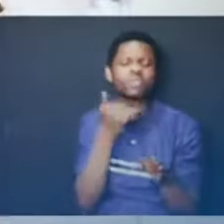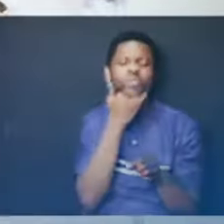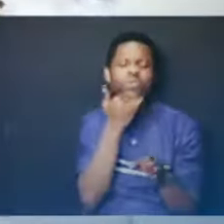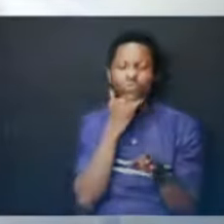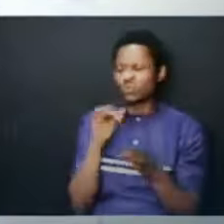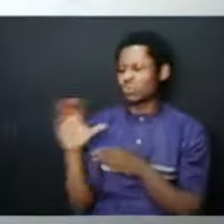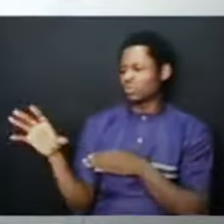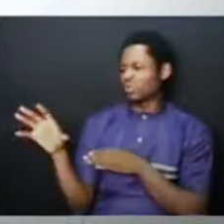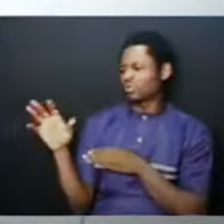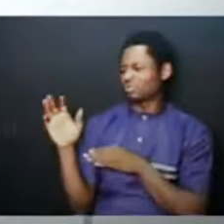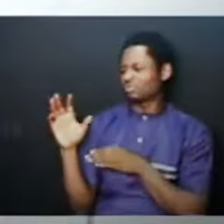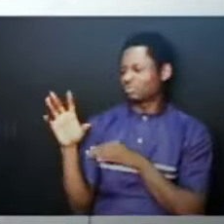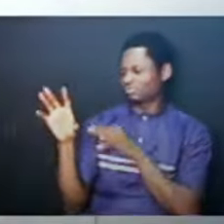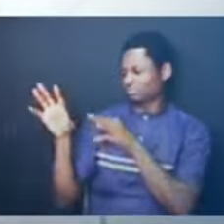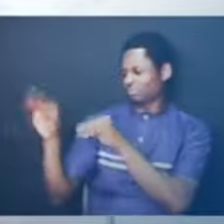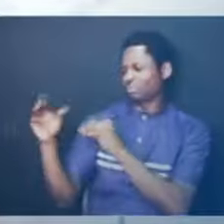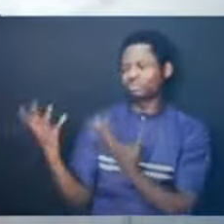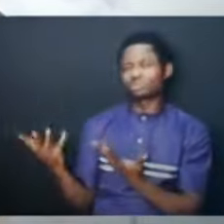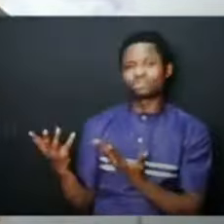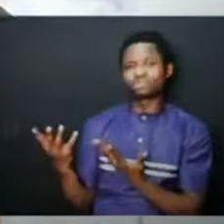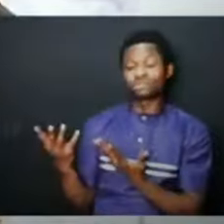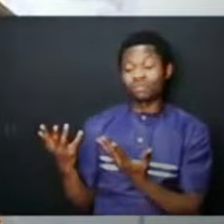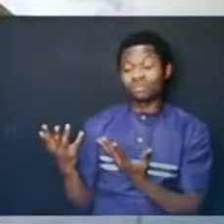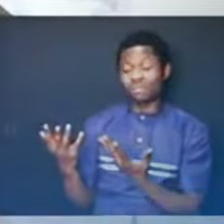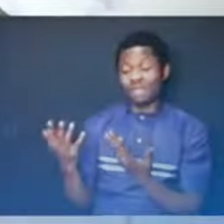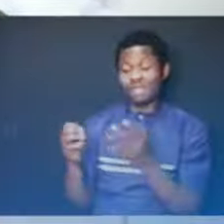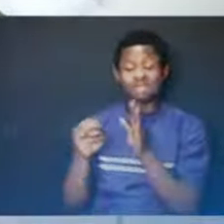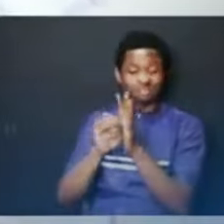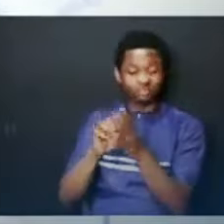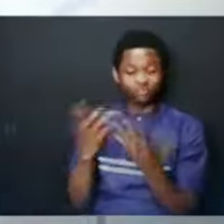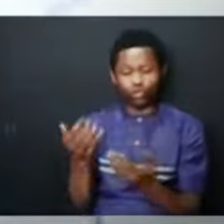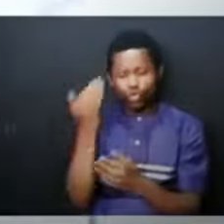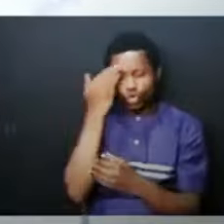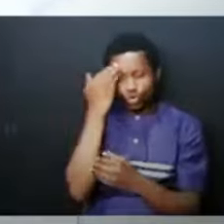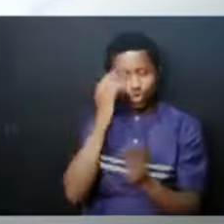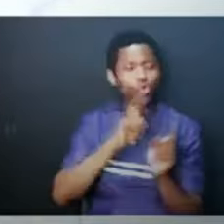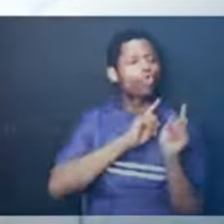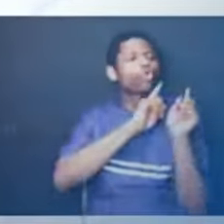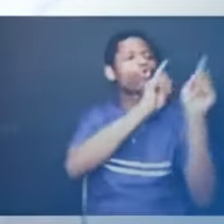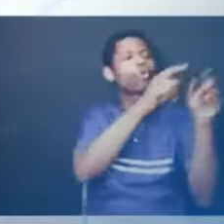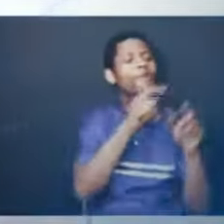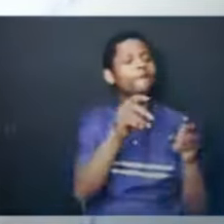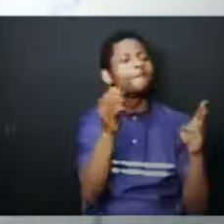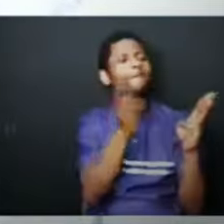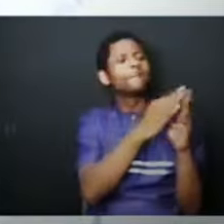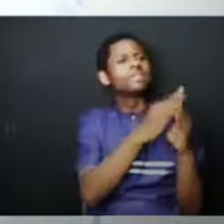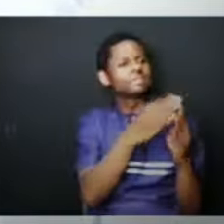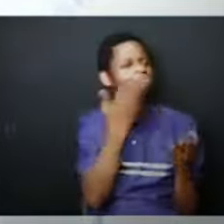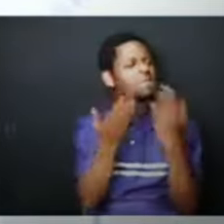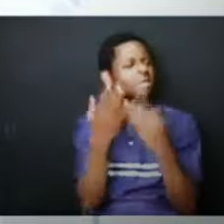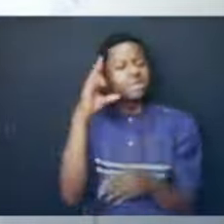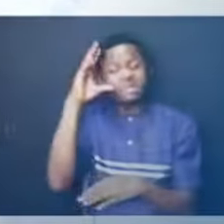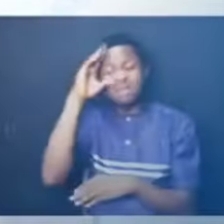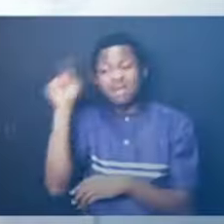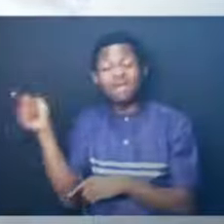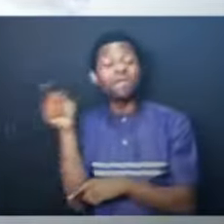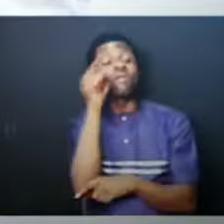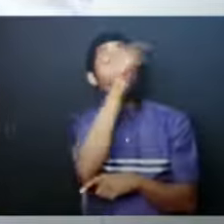people. To some extent that when you know that you are going for a particular meeting and you meet such people there, you are tempted to stay